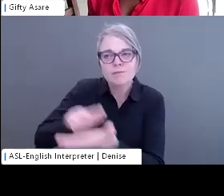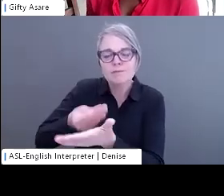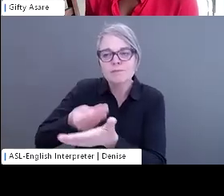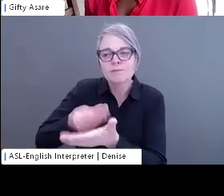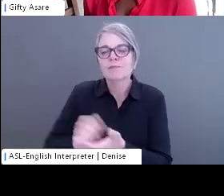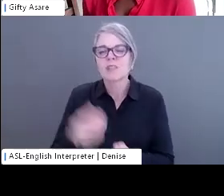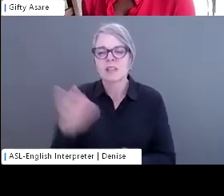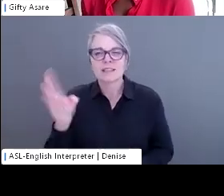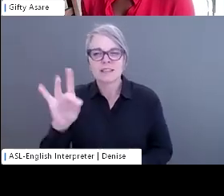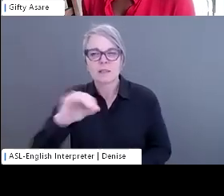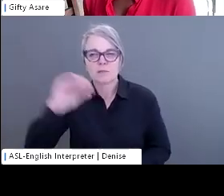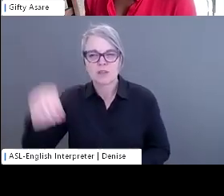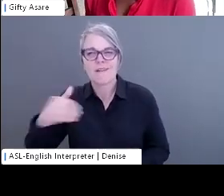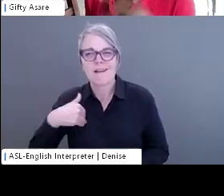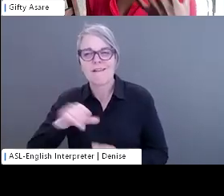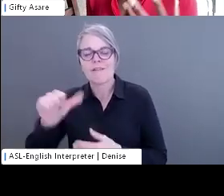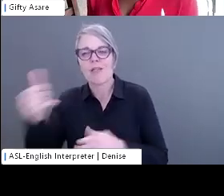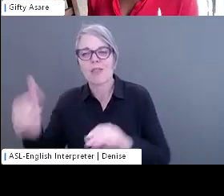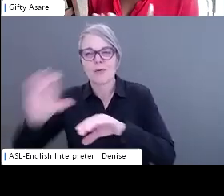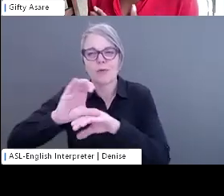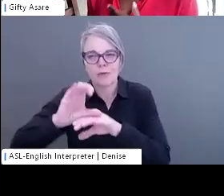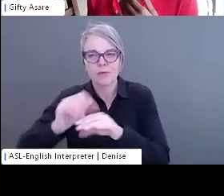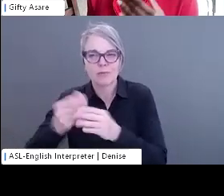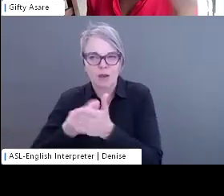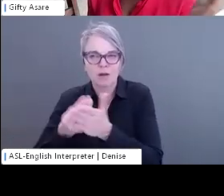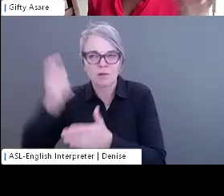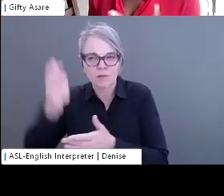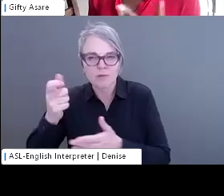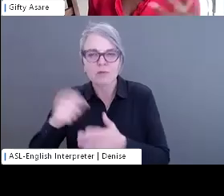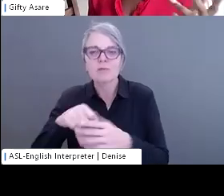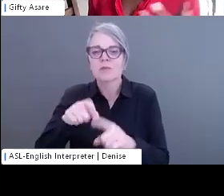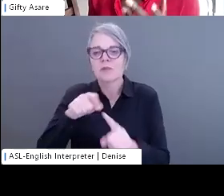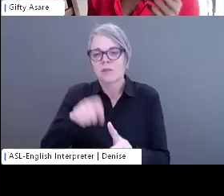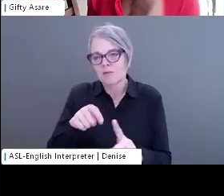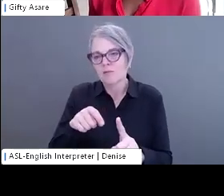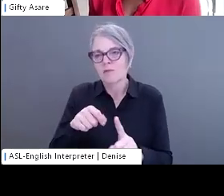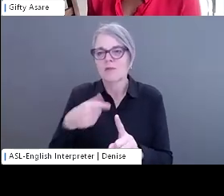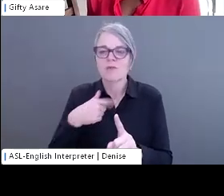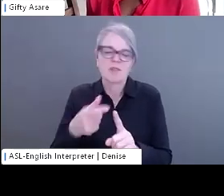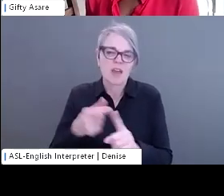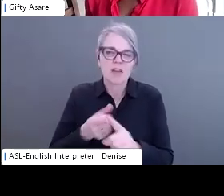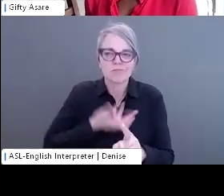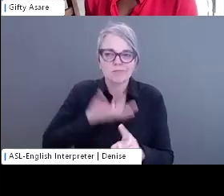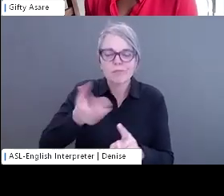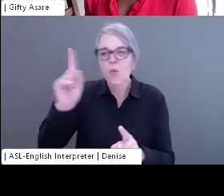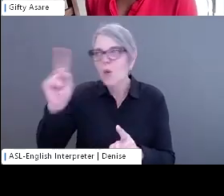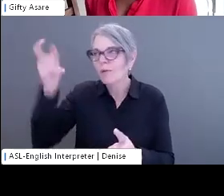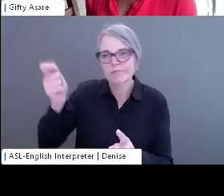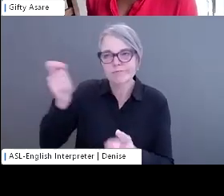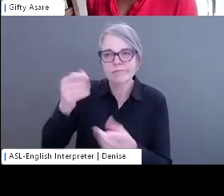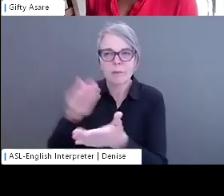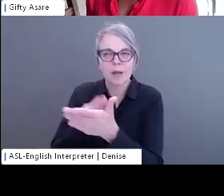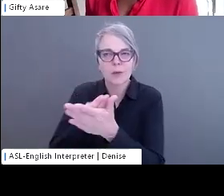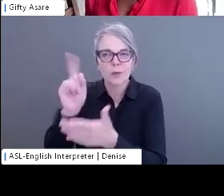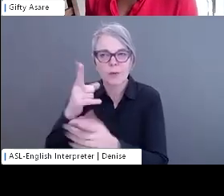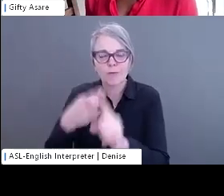additional financial assistance. And they shared kind of where this was coming from across Ontario, Quebec, and some of the other provinces. But what that